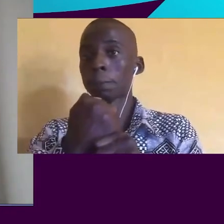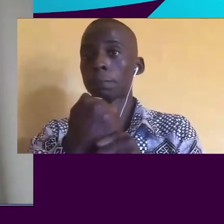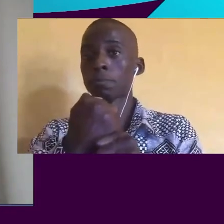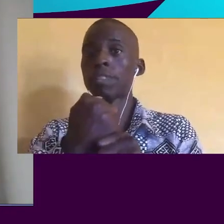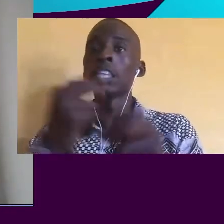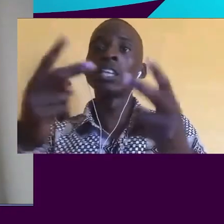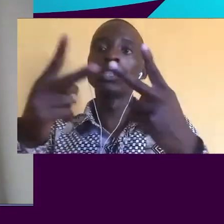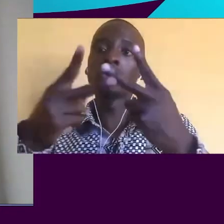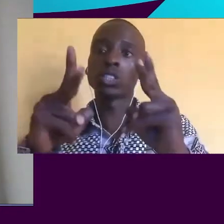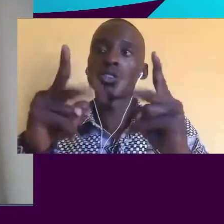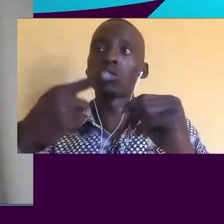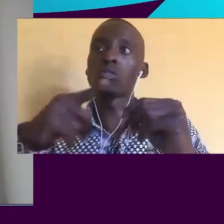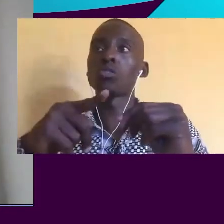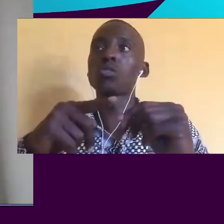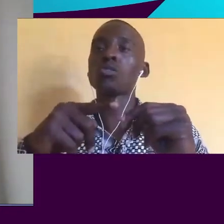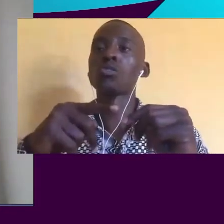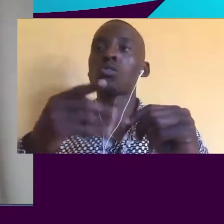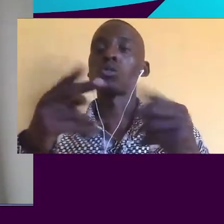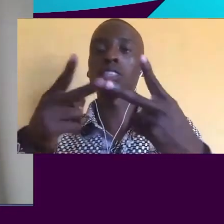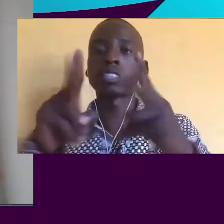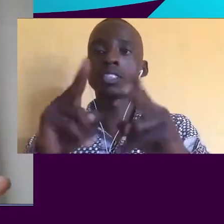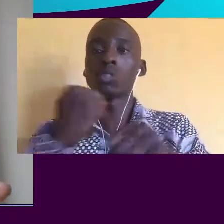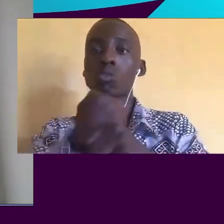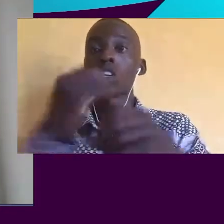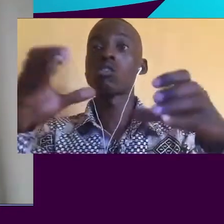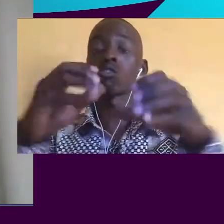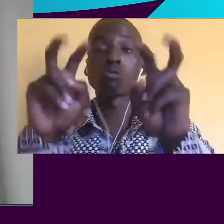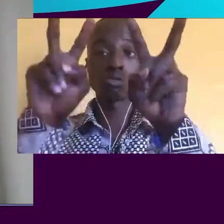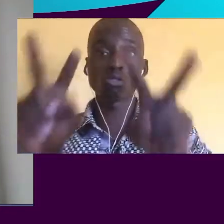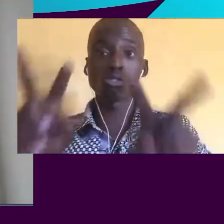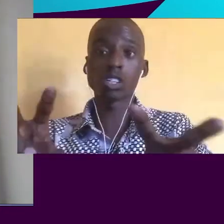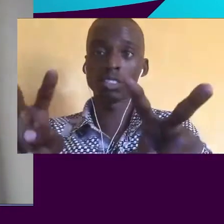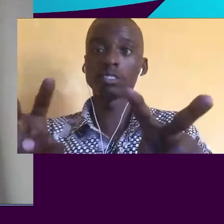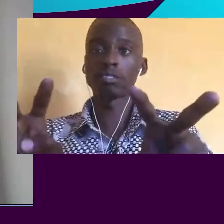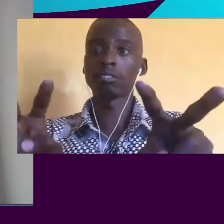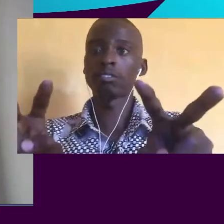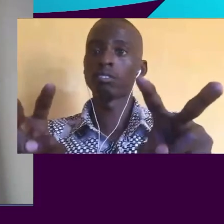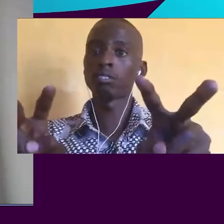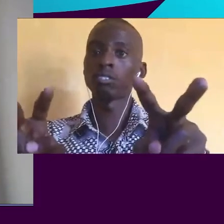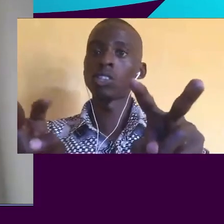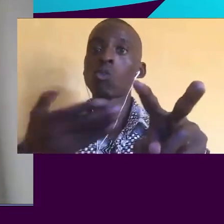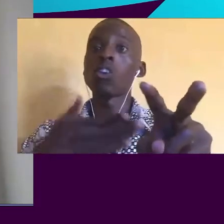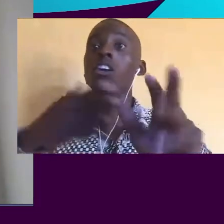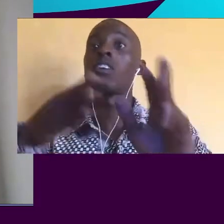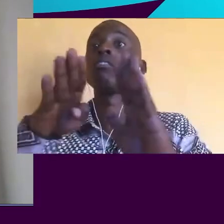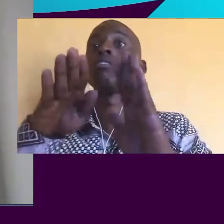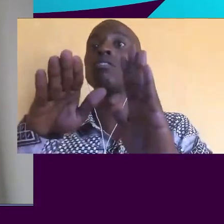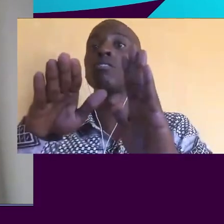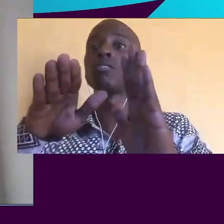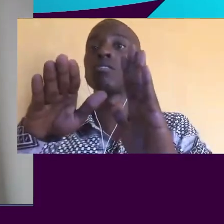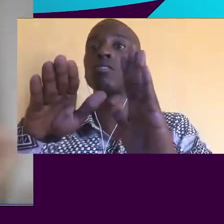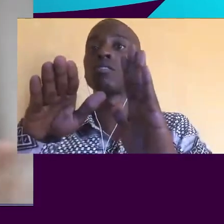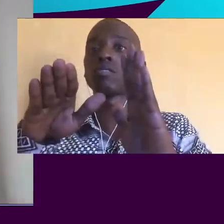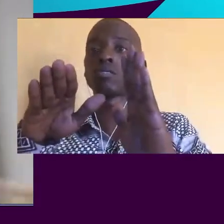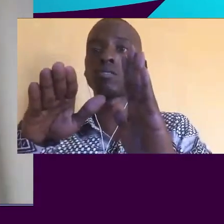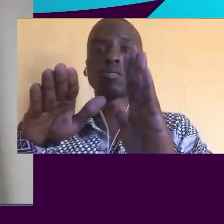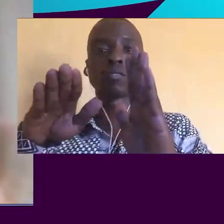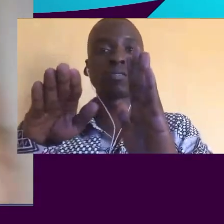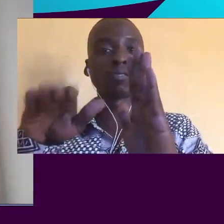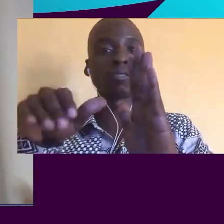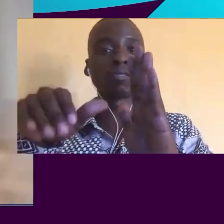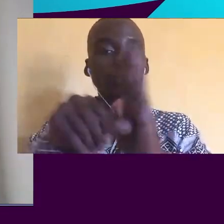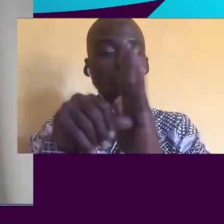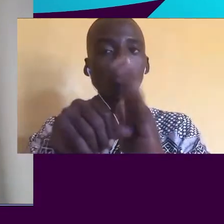set up a working group to look at, okay, we've got this problem, what are we going to do about it? So that included